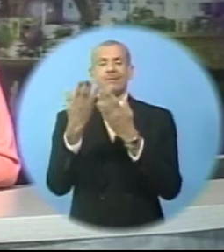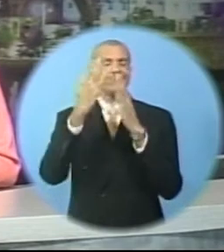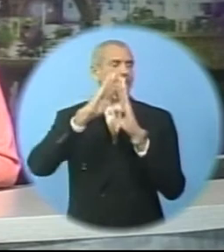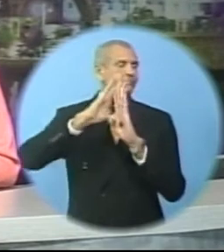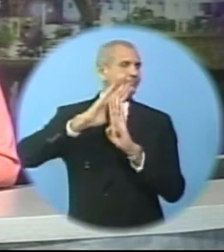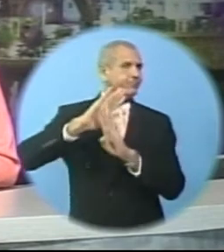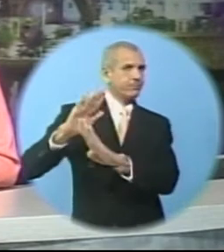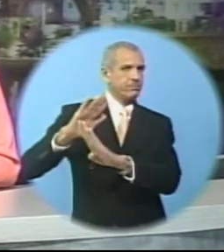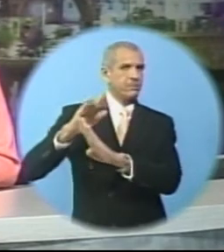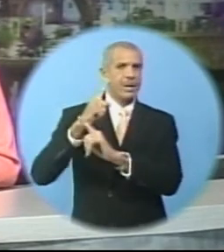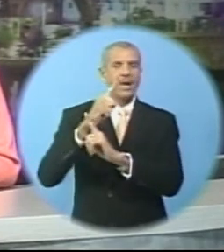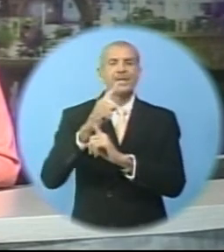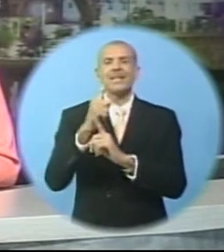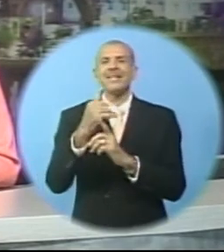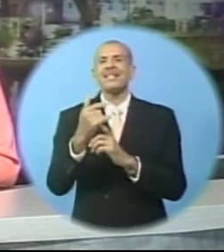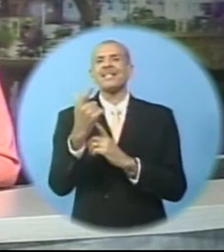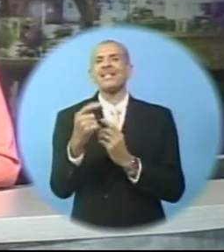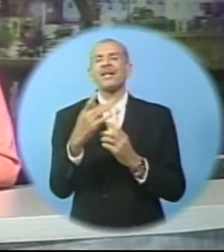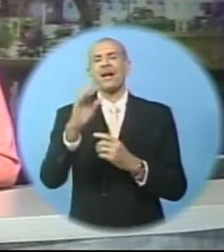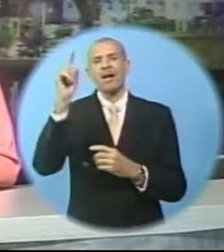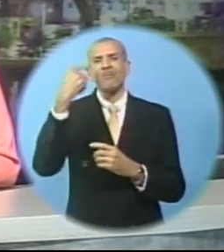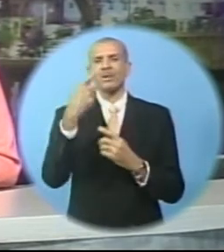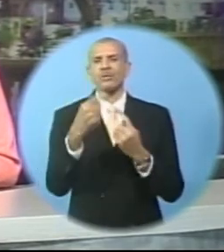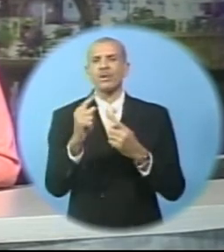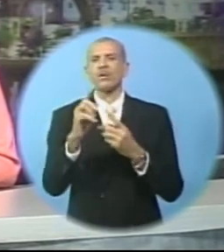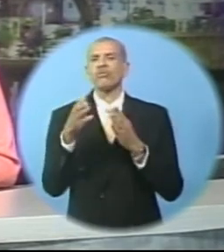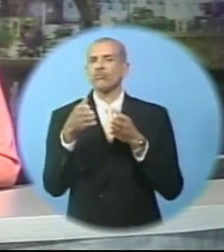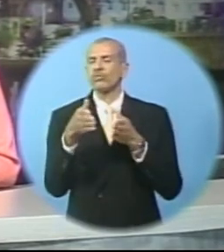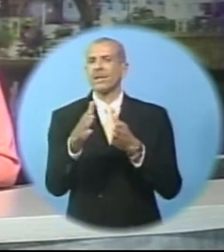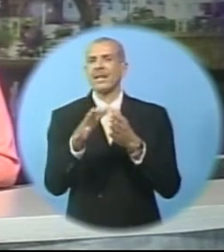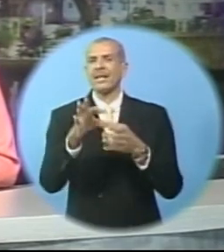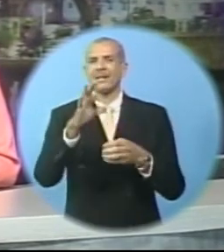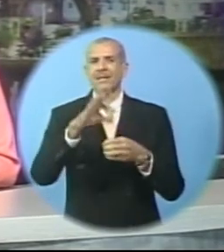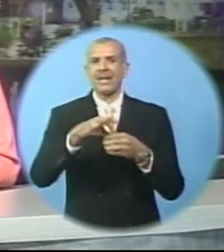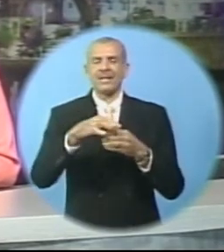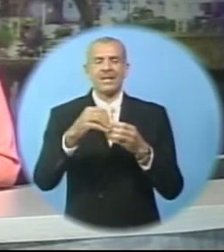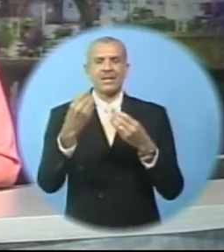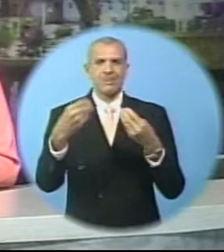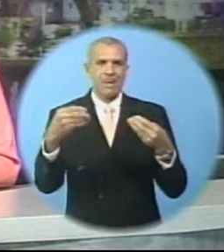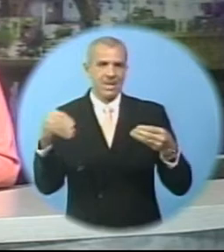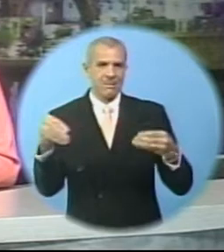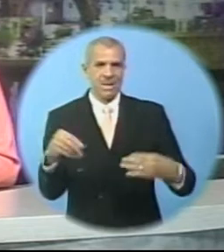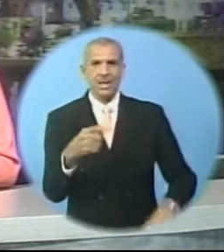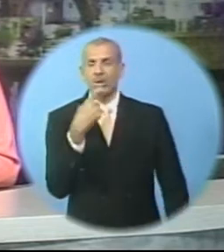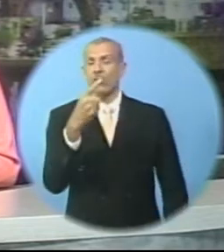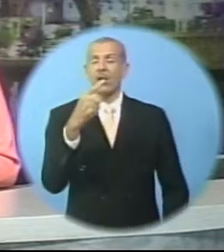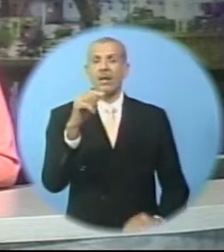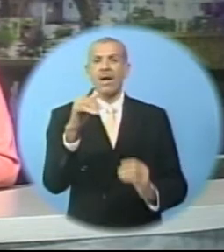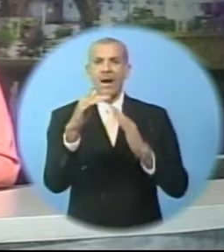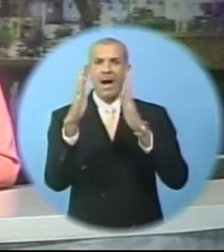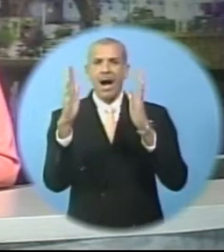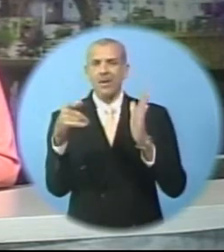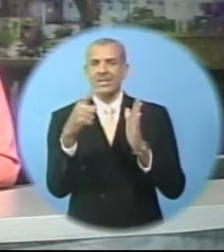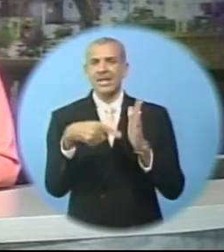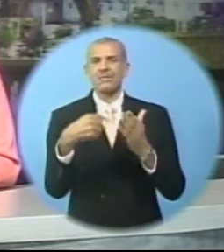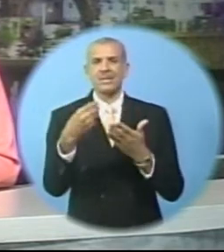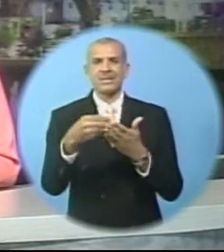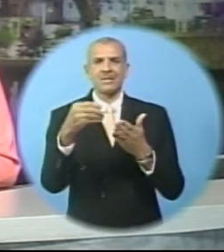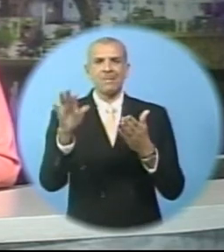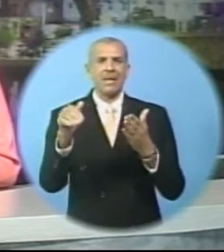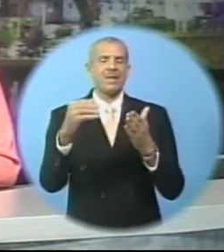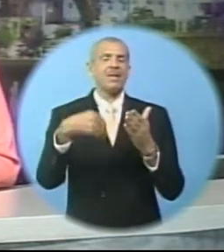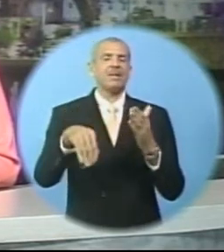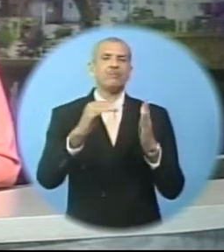year's estimates represent government embarking on a road of election spending. He told the lower house the increase in spending by the